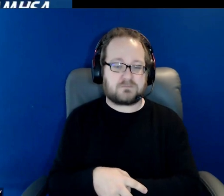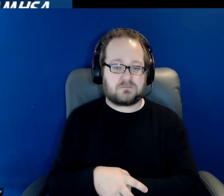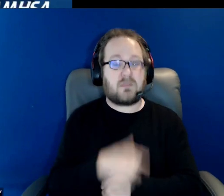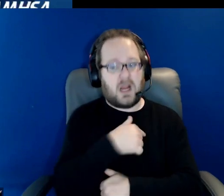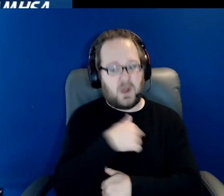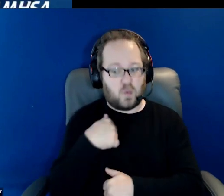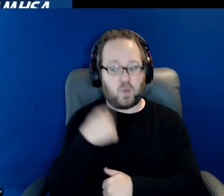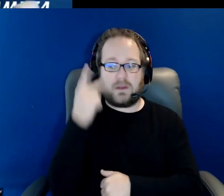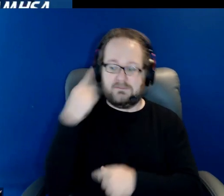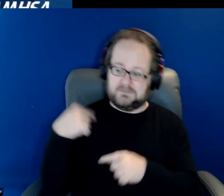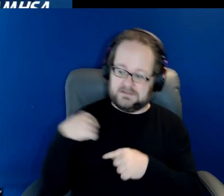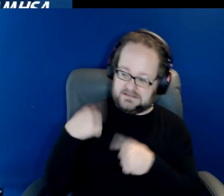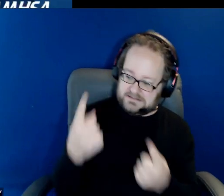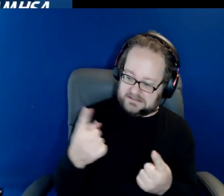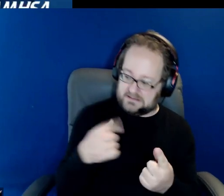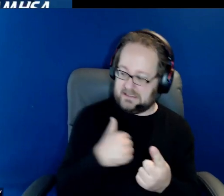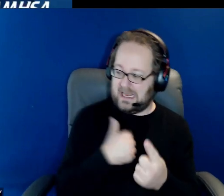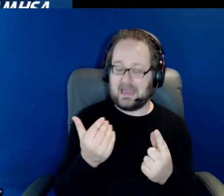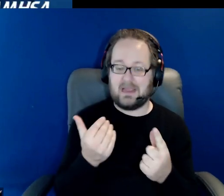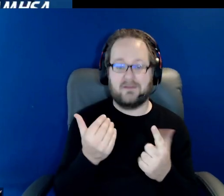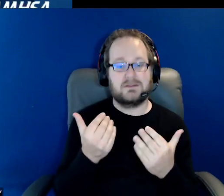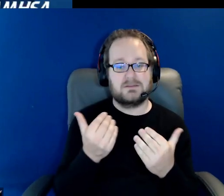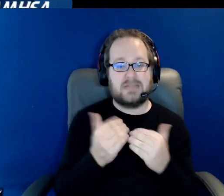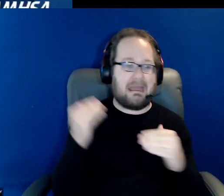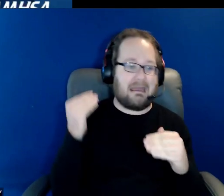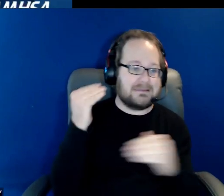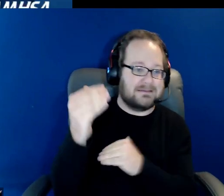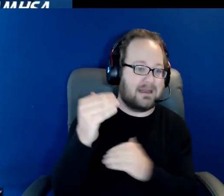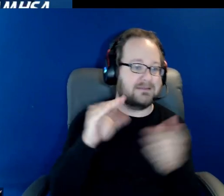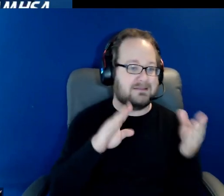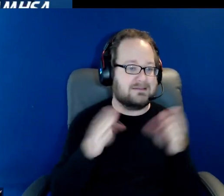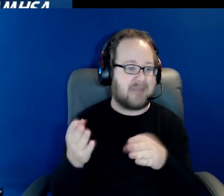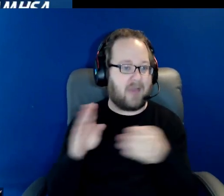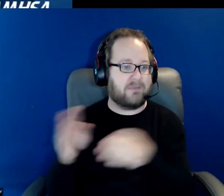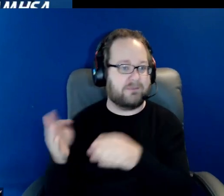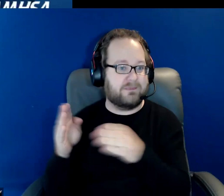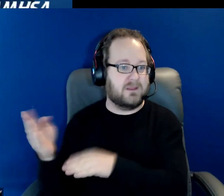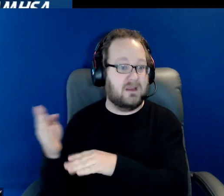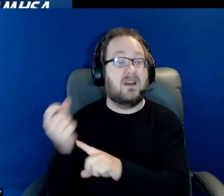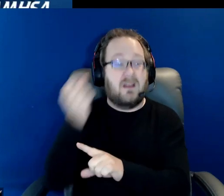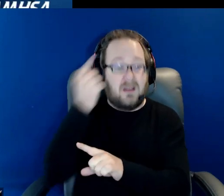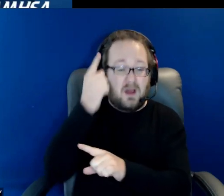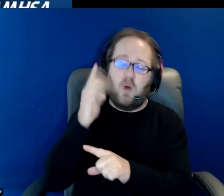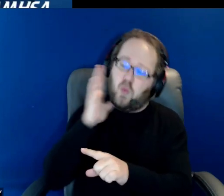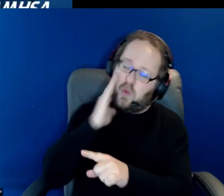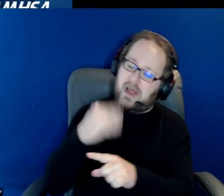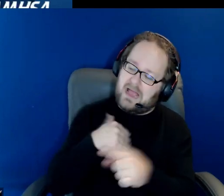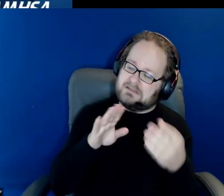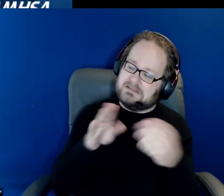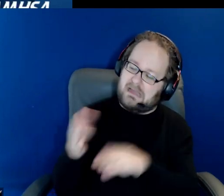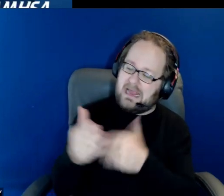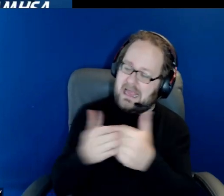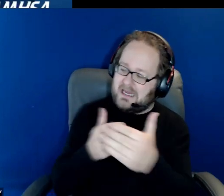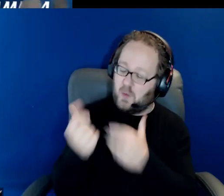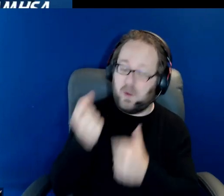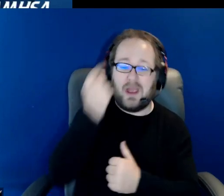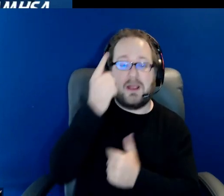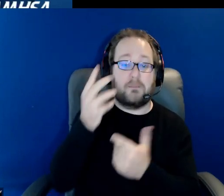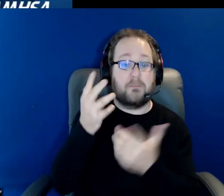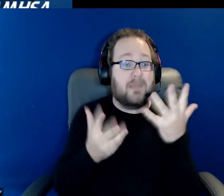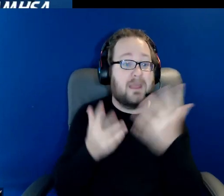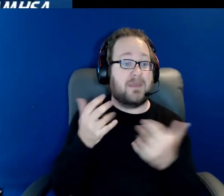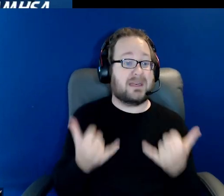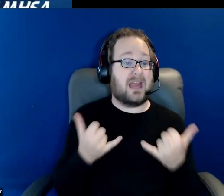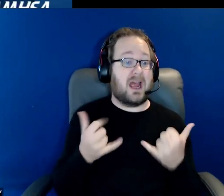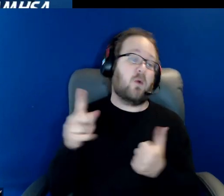see what's called excess mortality, excess deaths, that those are people who would have died anyway, but maybe they died a little faster. This is one of